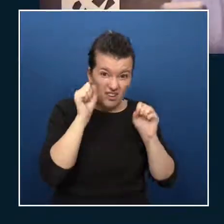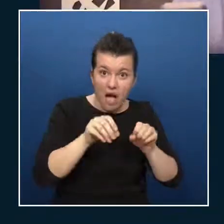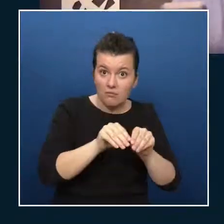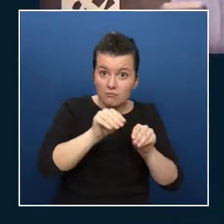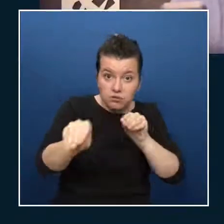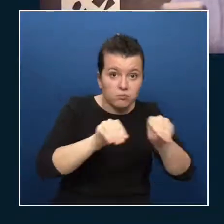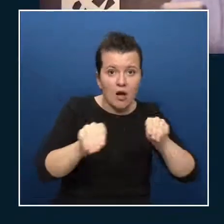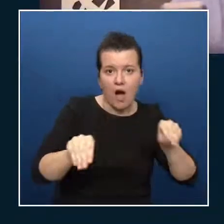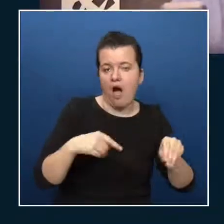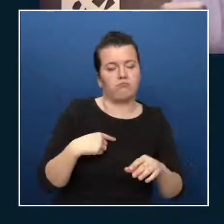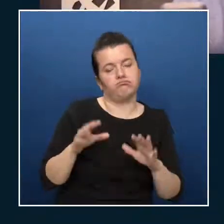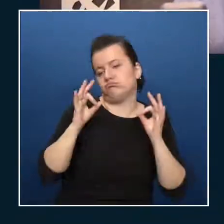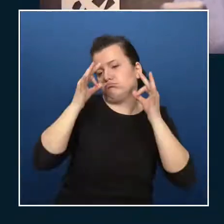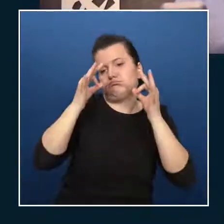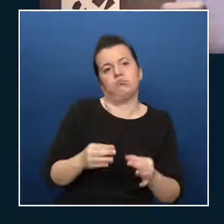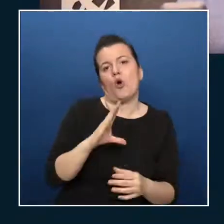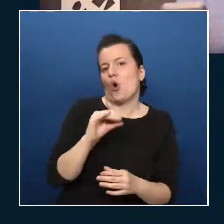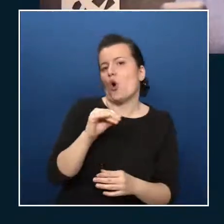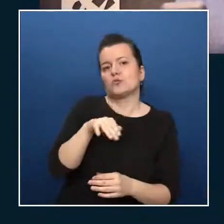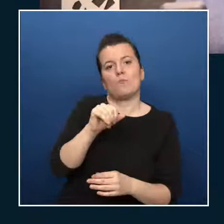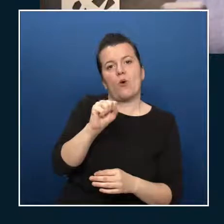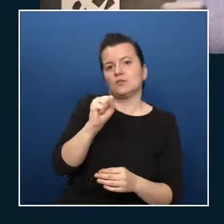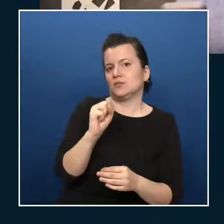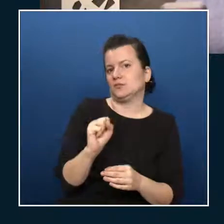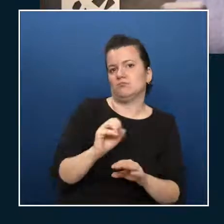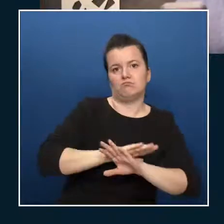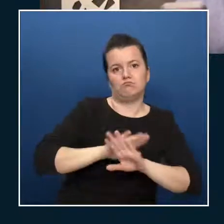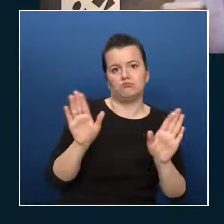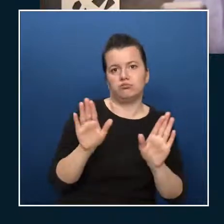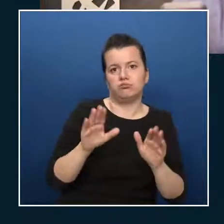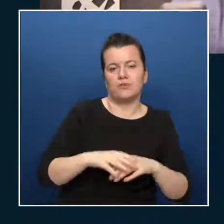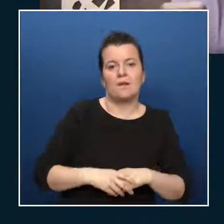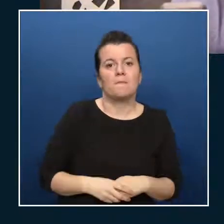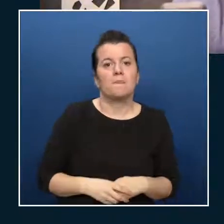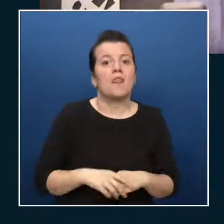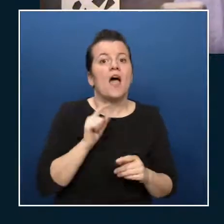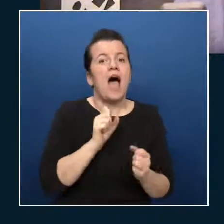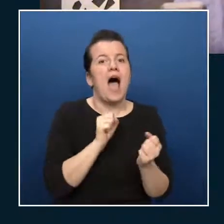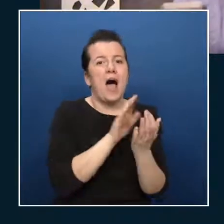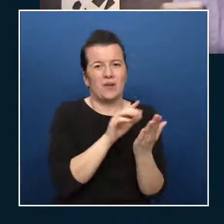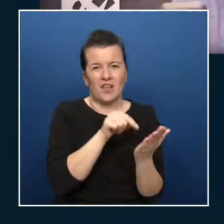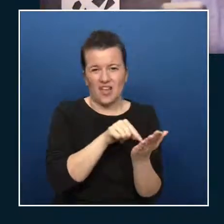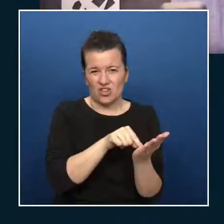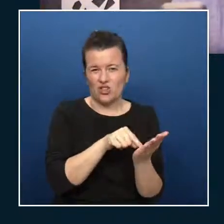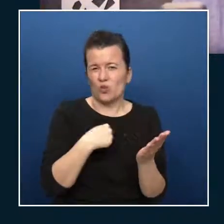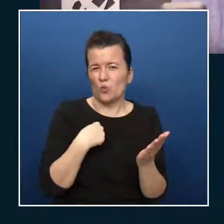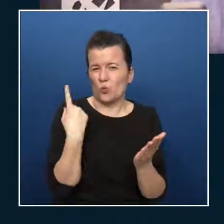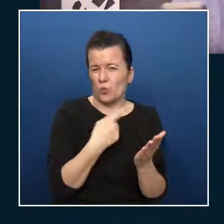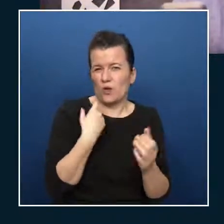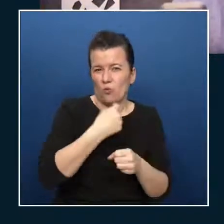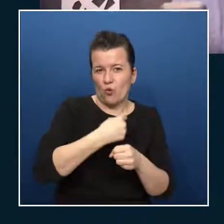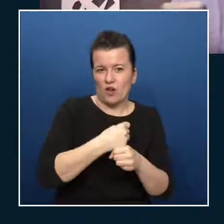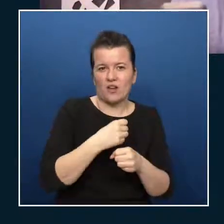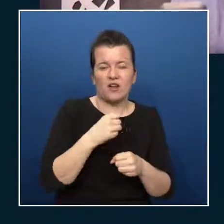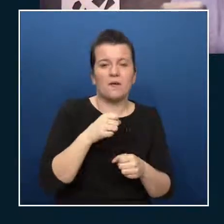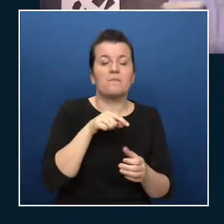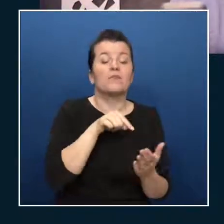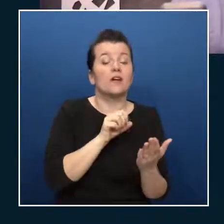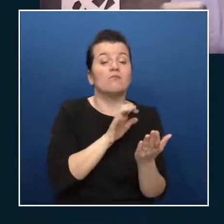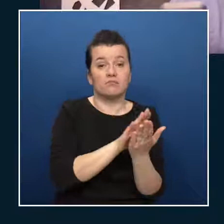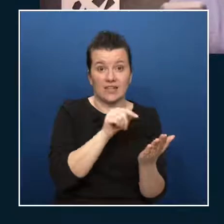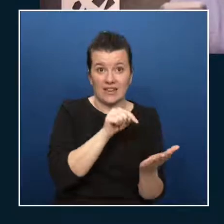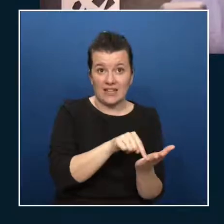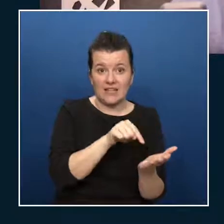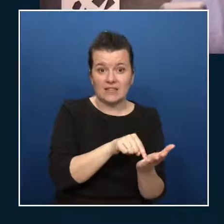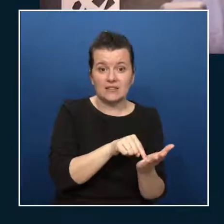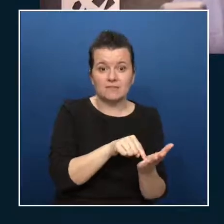depends on the application, obviously. The application Dawood and I were working on was FinTech, and the amount of reads and writes to the database